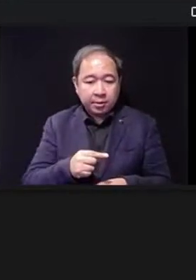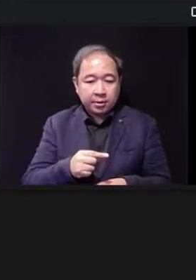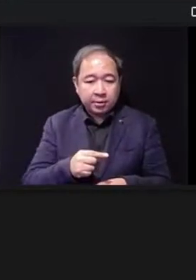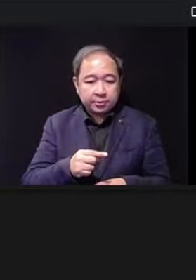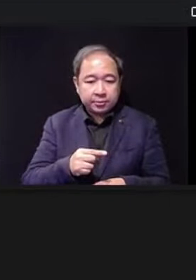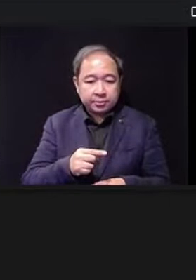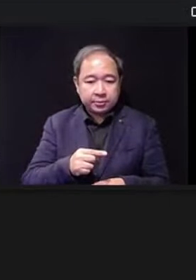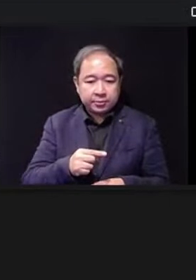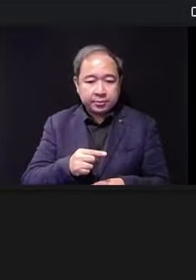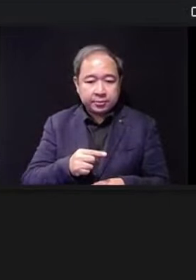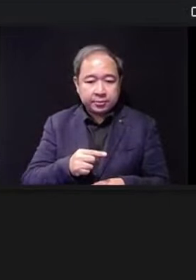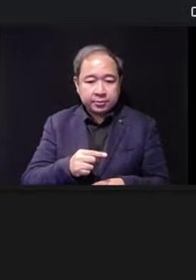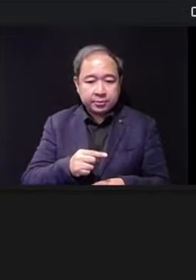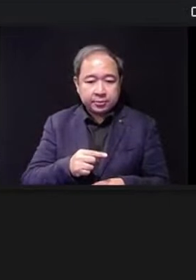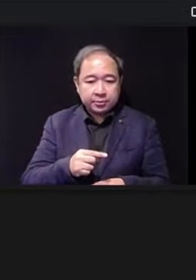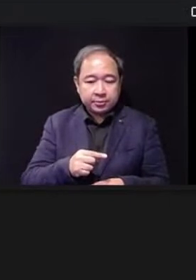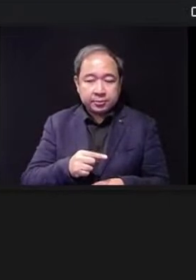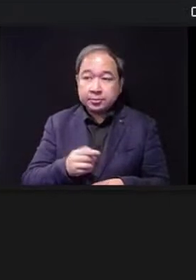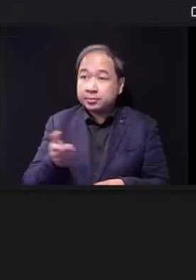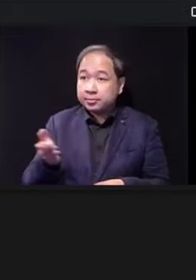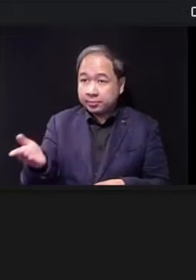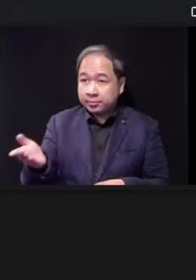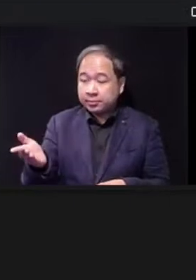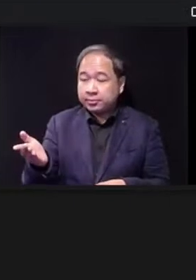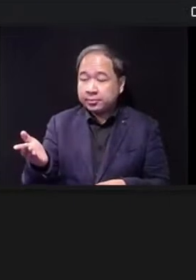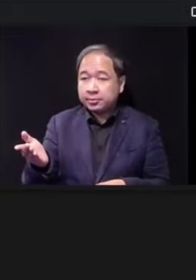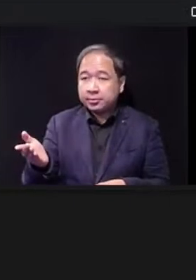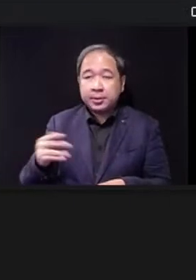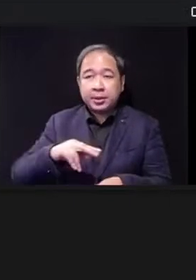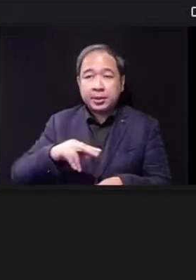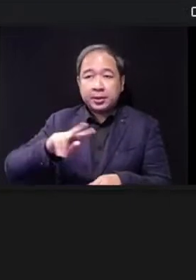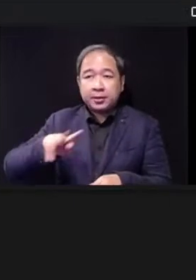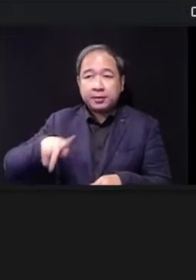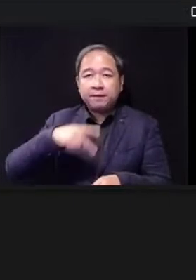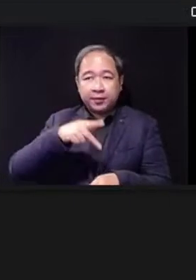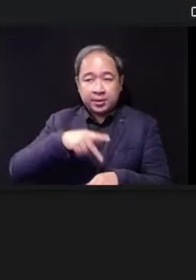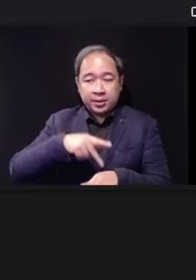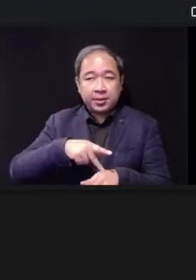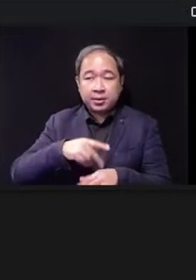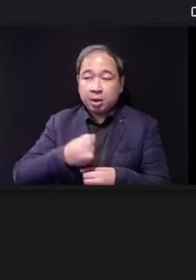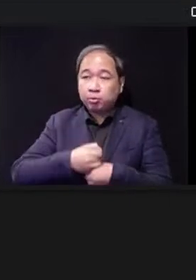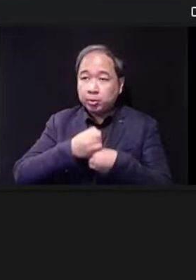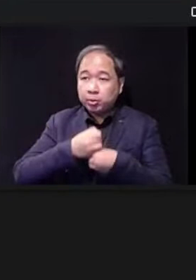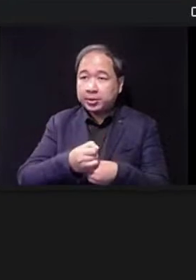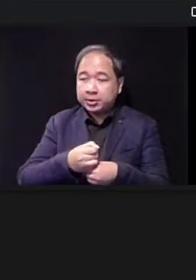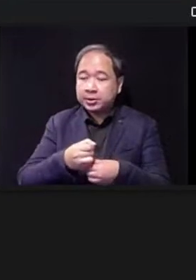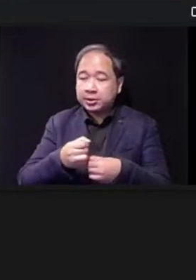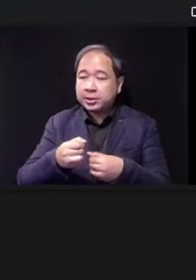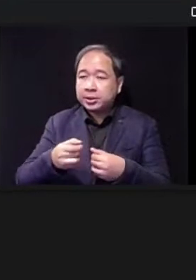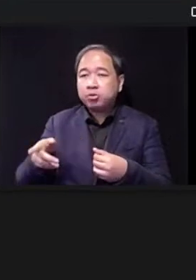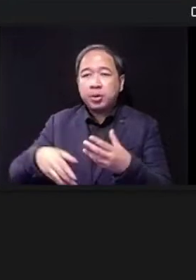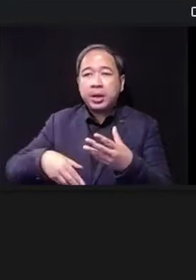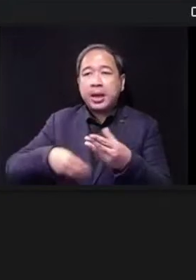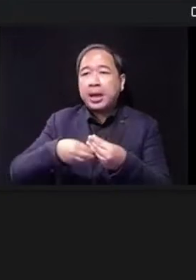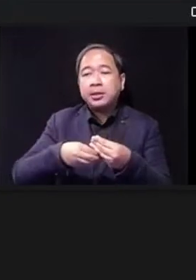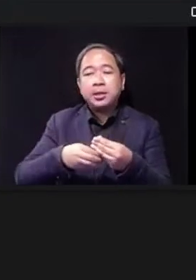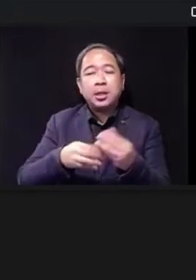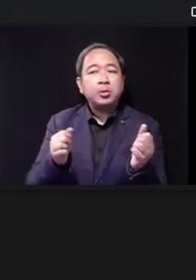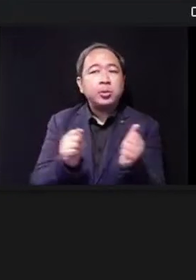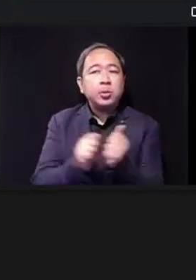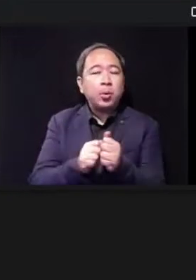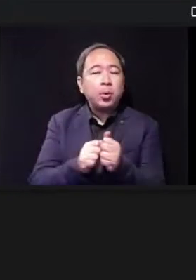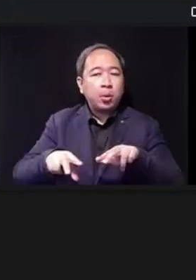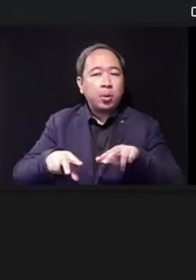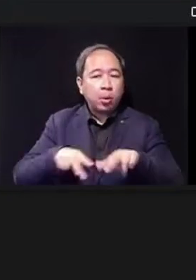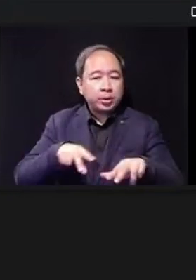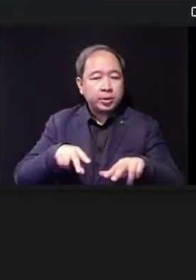and the distinguished delegate of the Philippines will list the the co-organizers. After Indonesia,